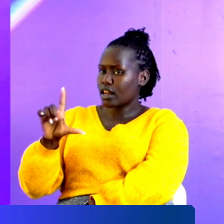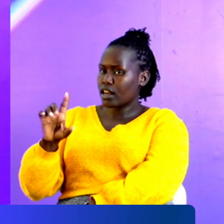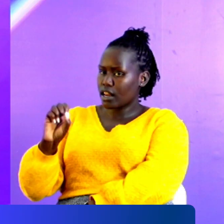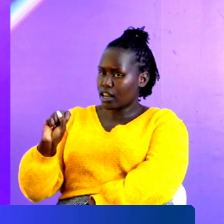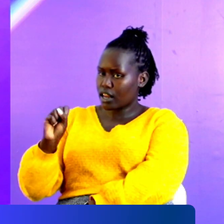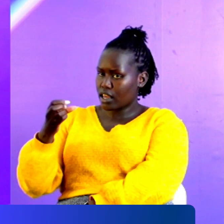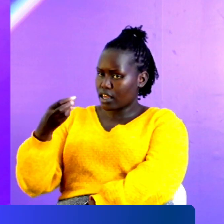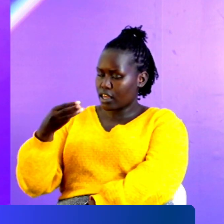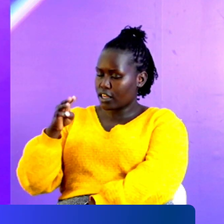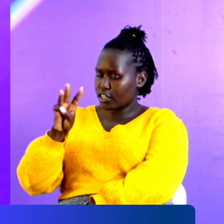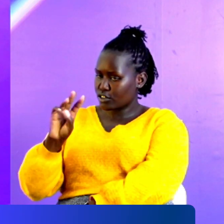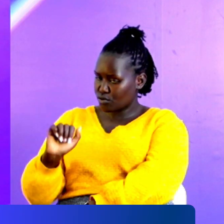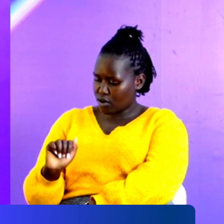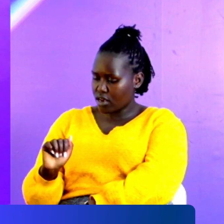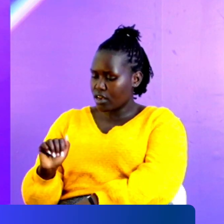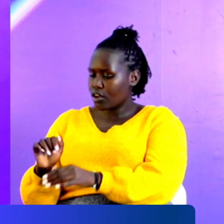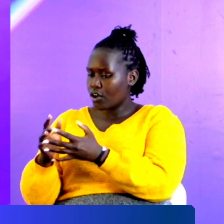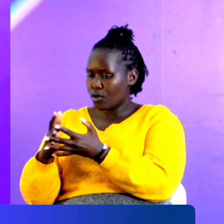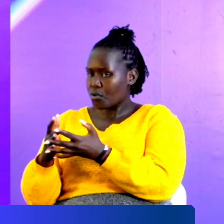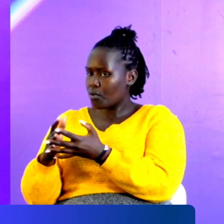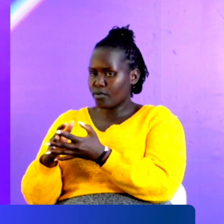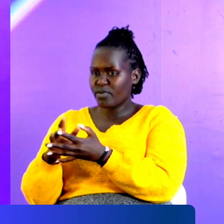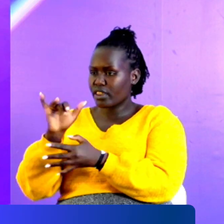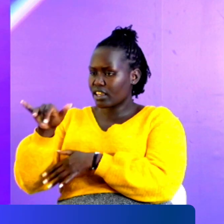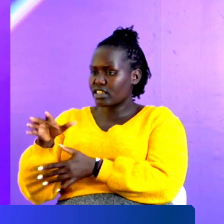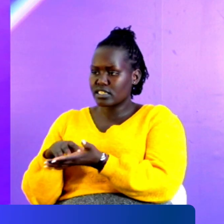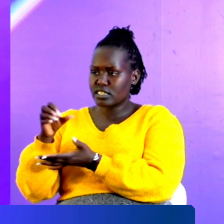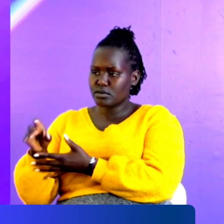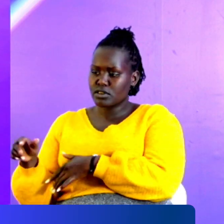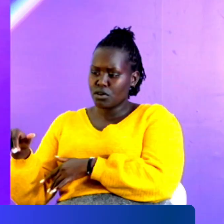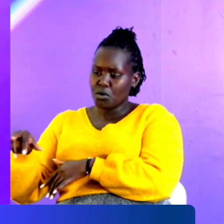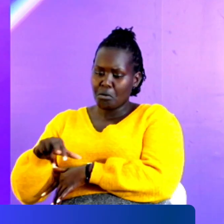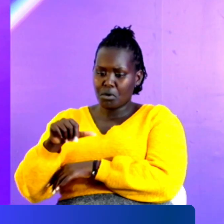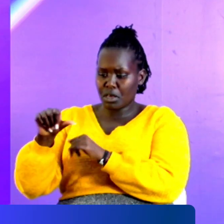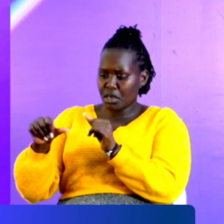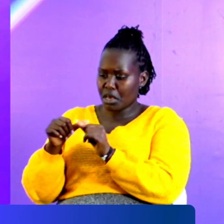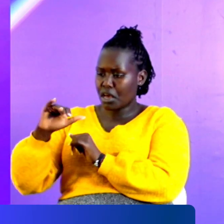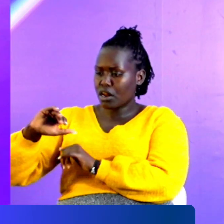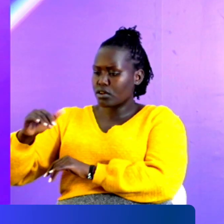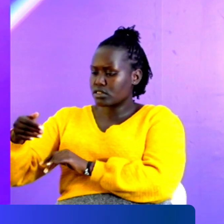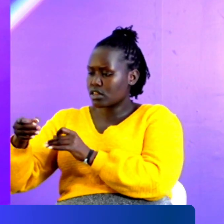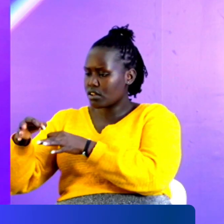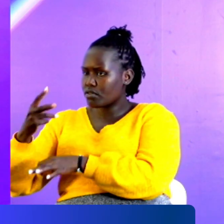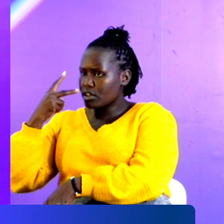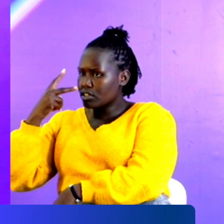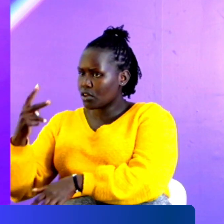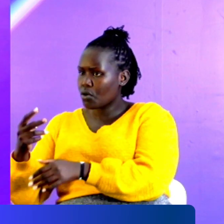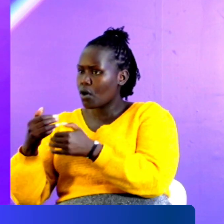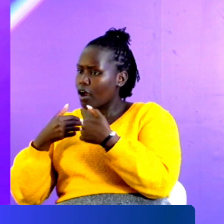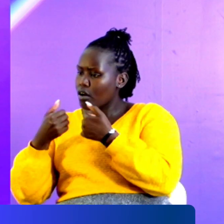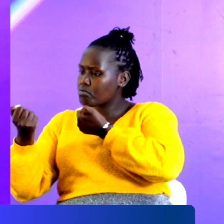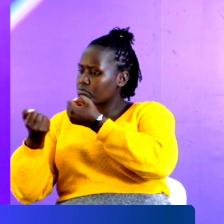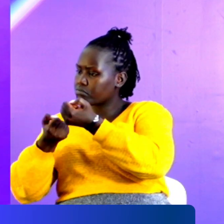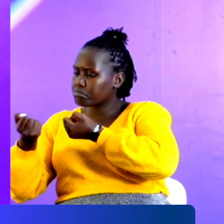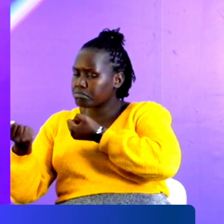telling you, no, you cannot afford that. Yeah. We will afford you that. You should not be walking around town. Everyone sees you. Pata You should be in a car. Yeah. Pata